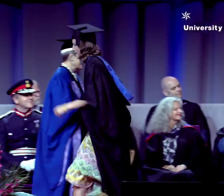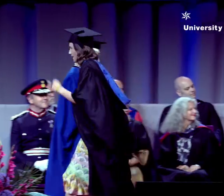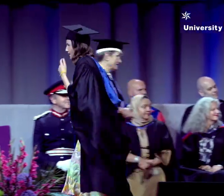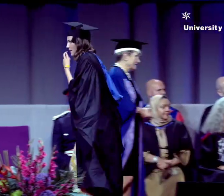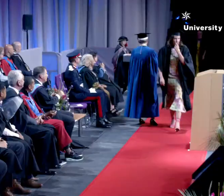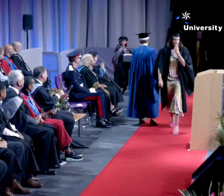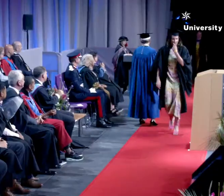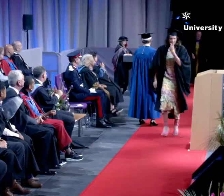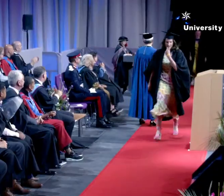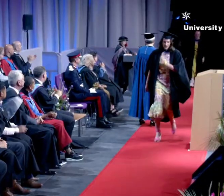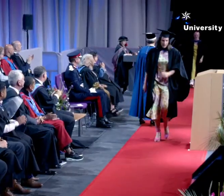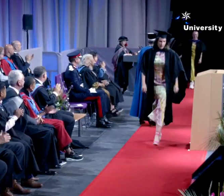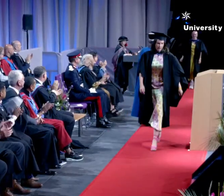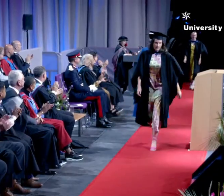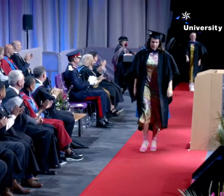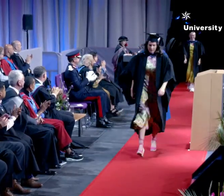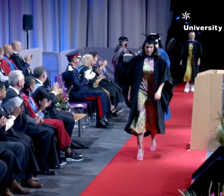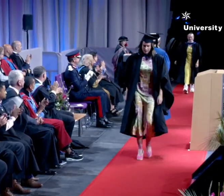Isabel Alero Caprani.